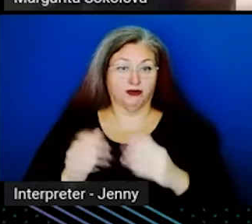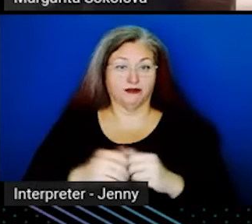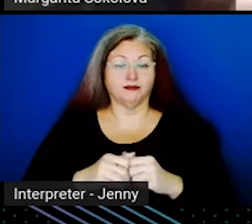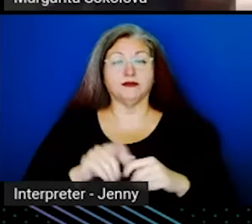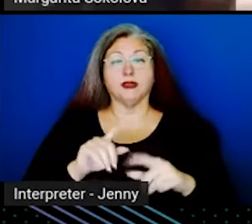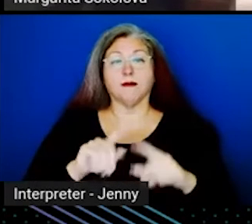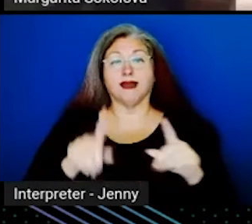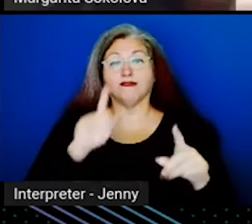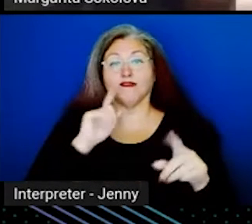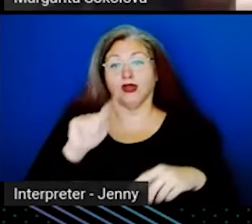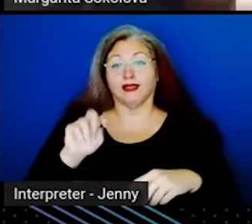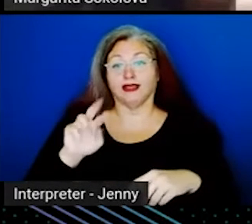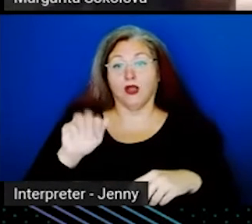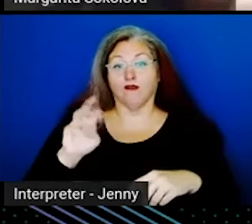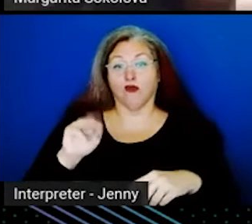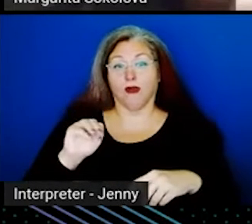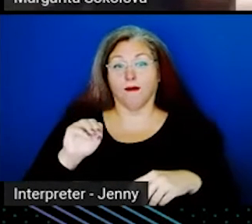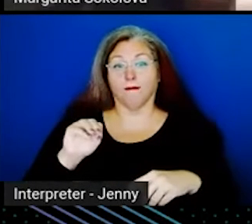on the Terraform Cloud side,